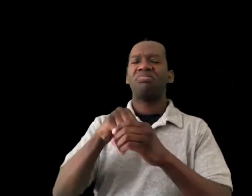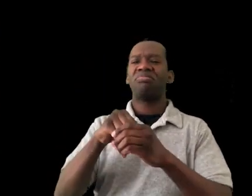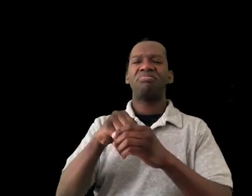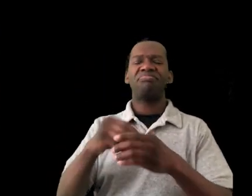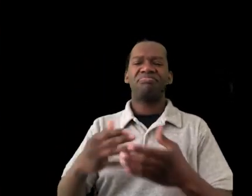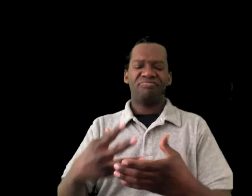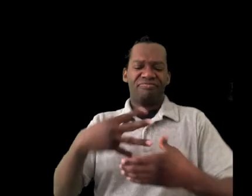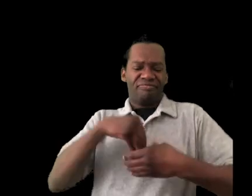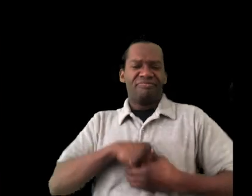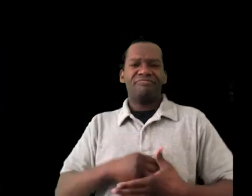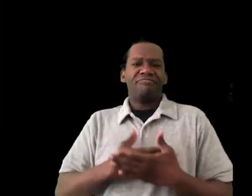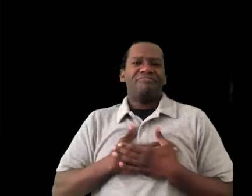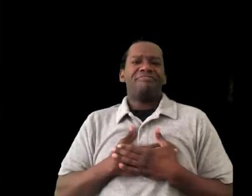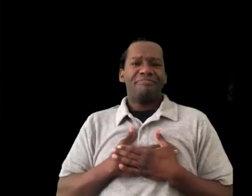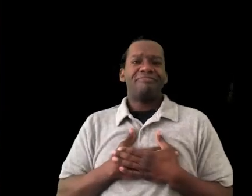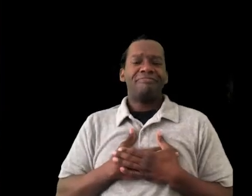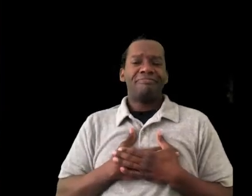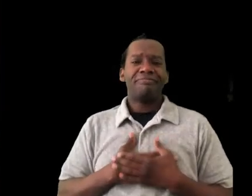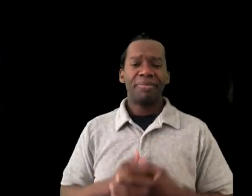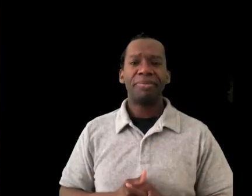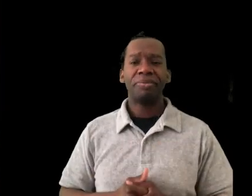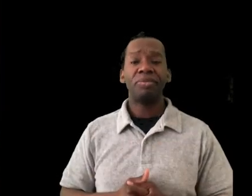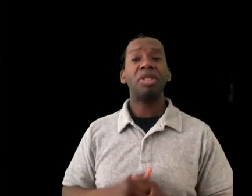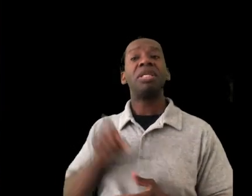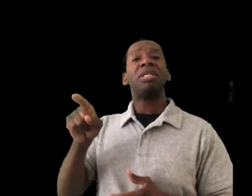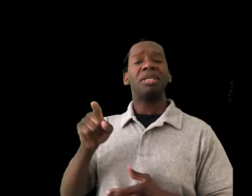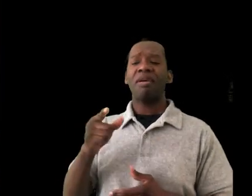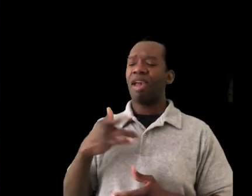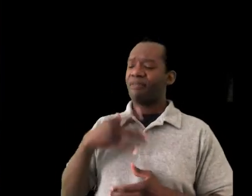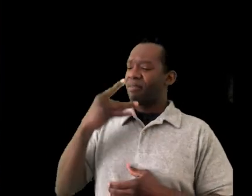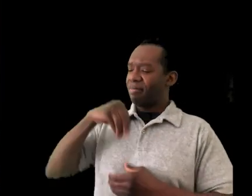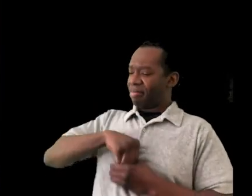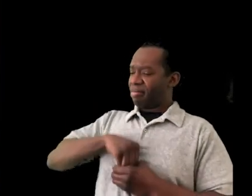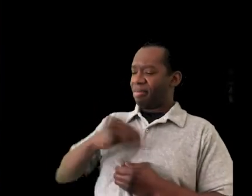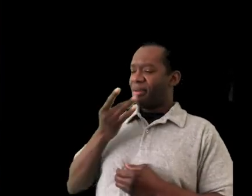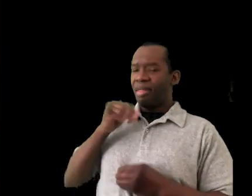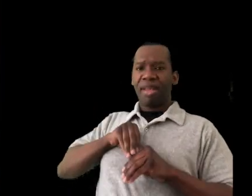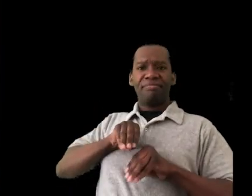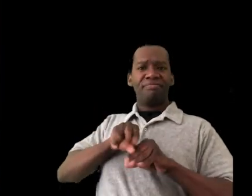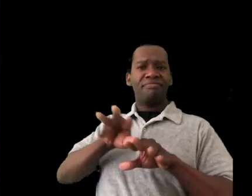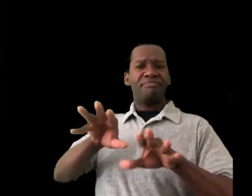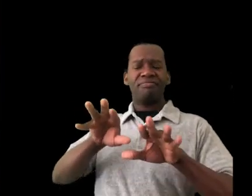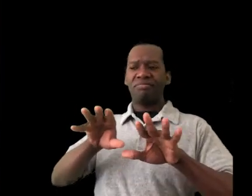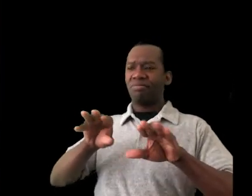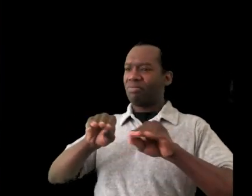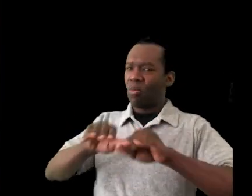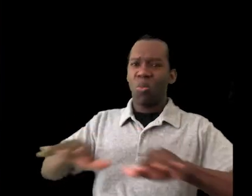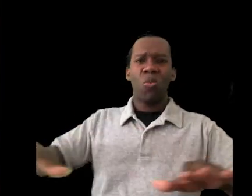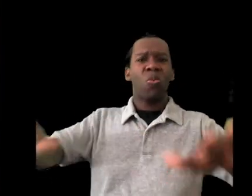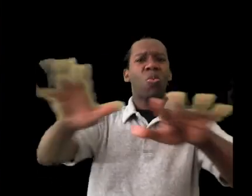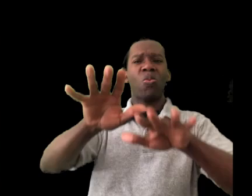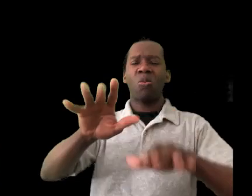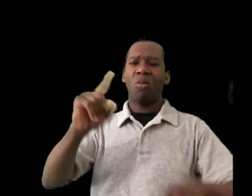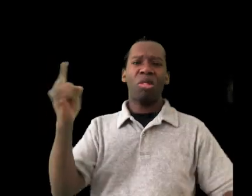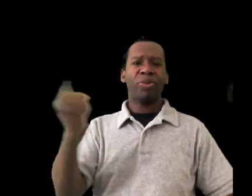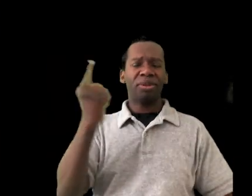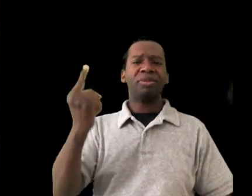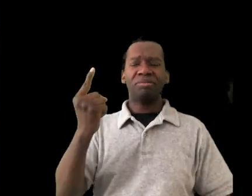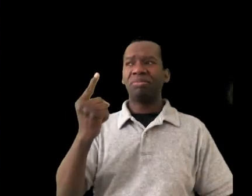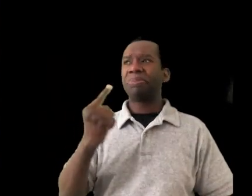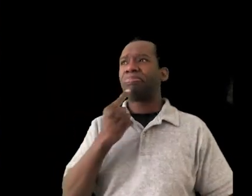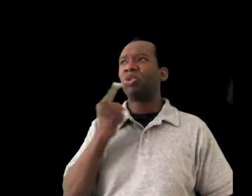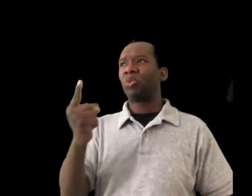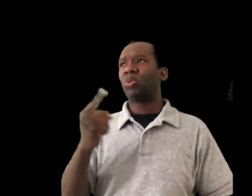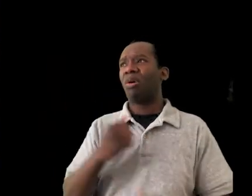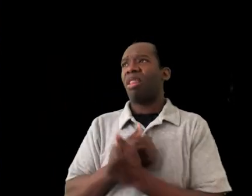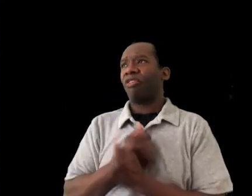I will remember it always. Johnny Lee left his resonant voice and soul in my heart. Johnny Lee